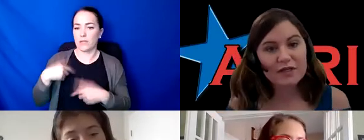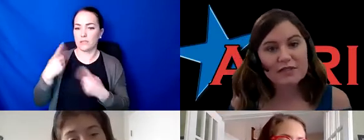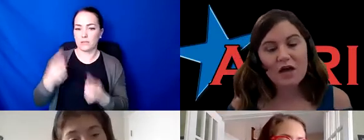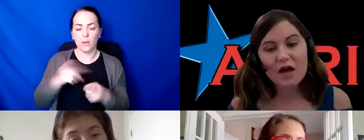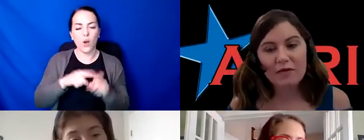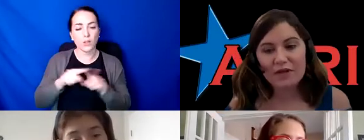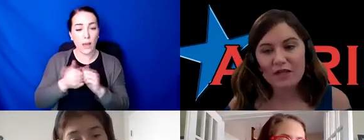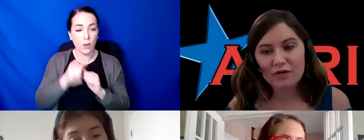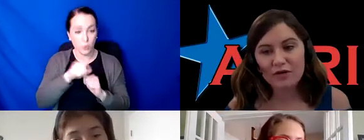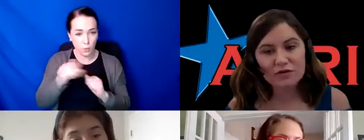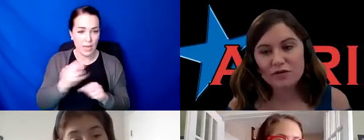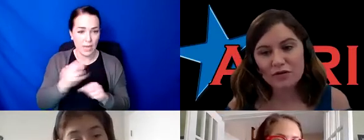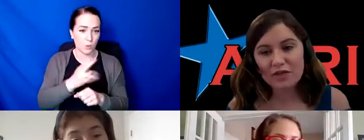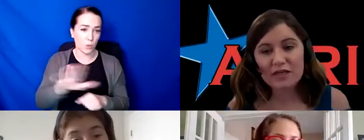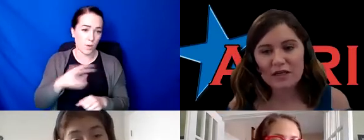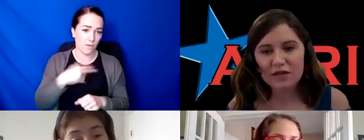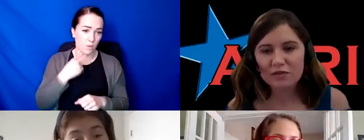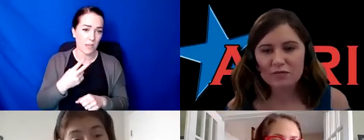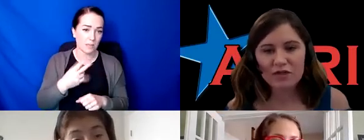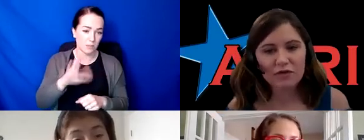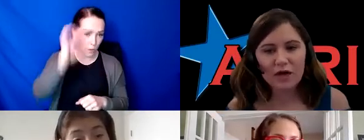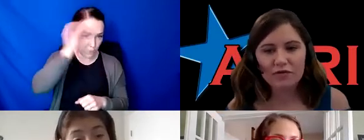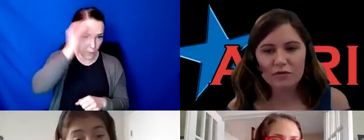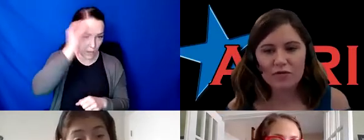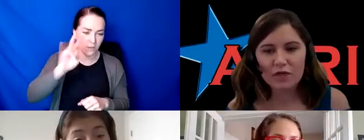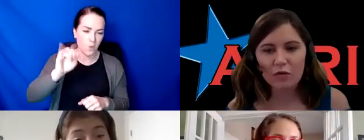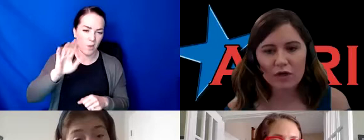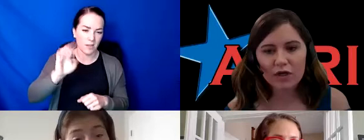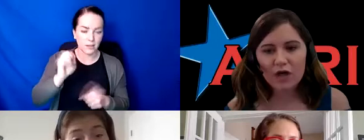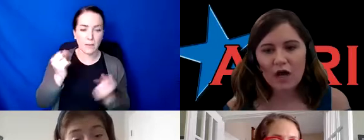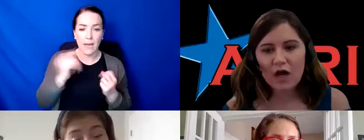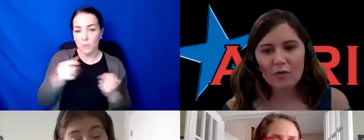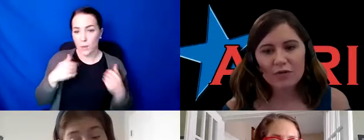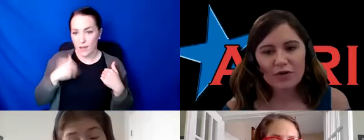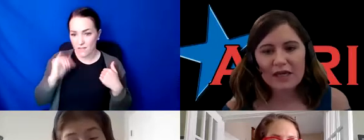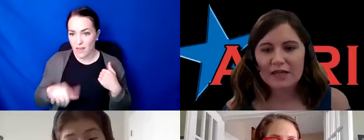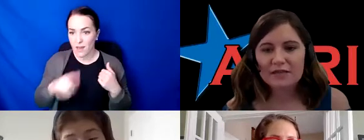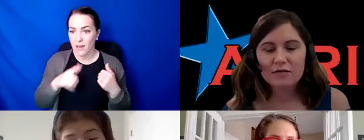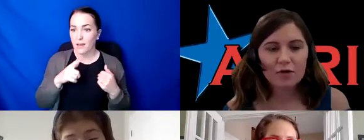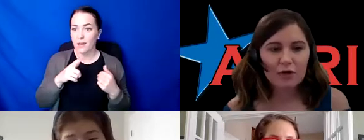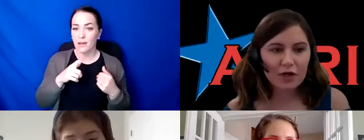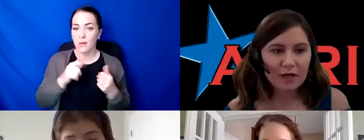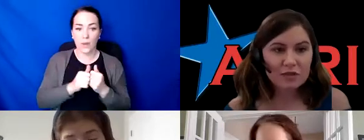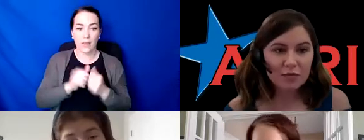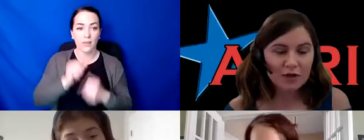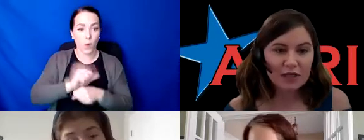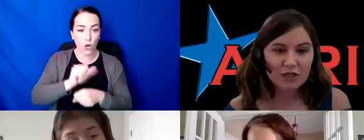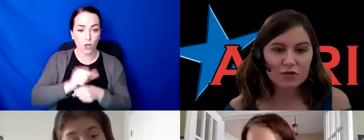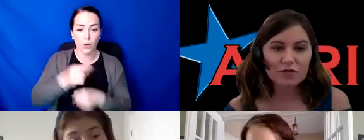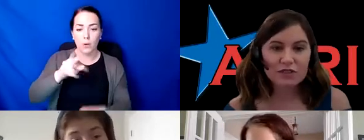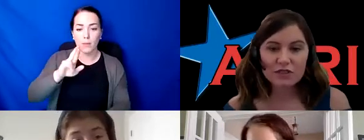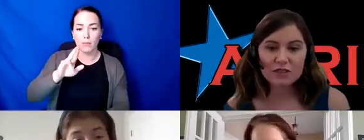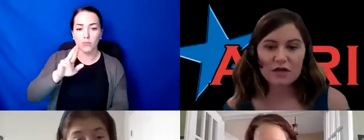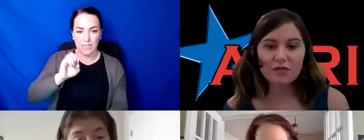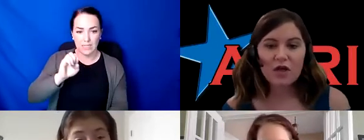your voice, I think are so key. And I know so many of you have those like work pre-ETS programs, the